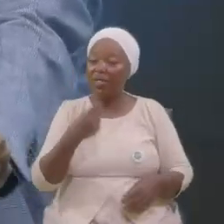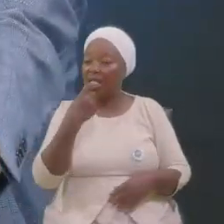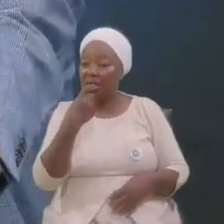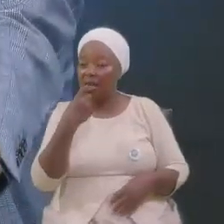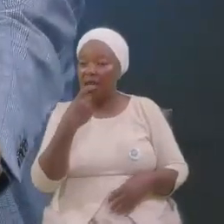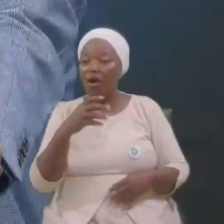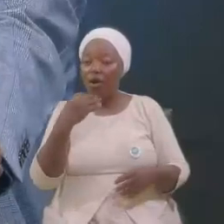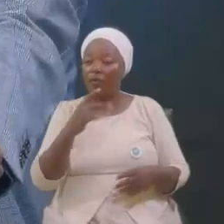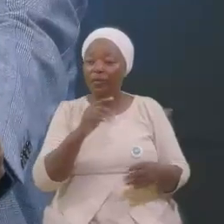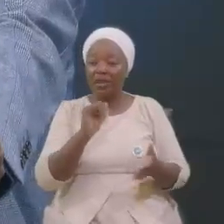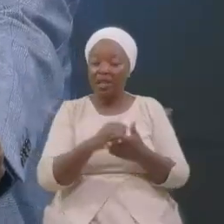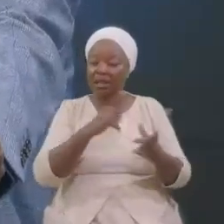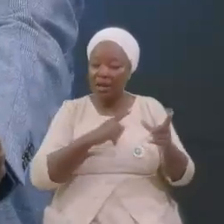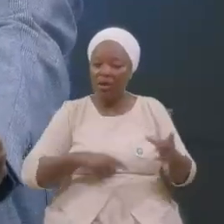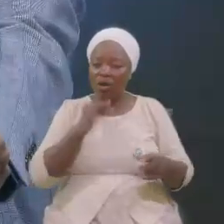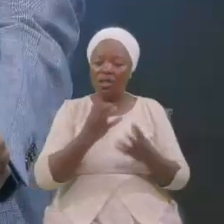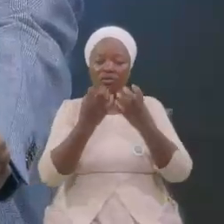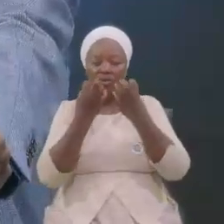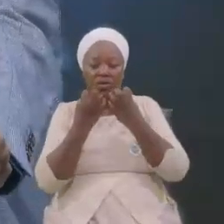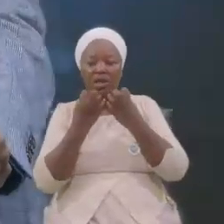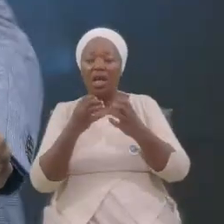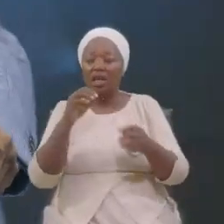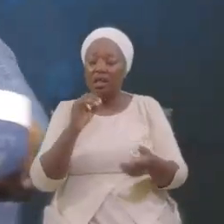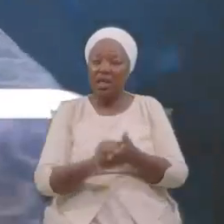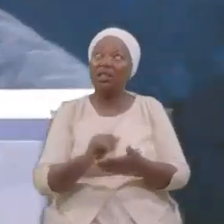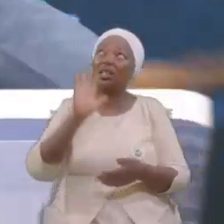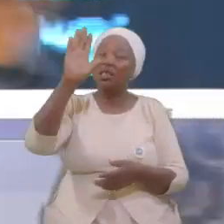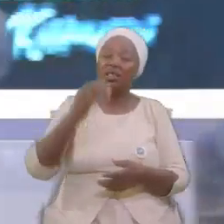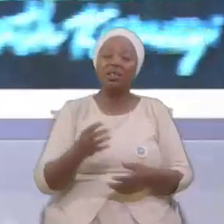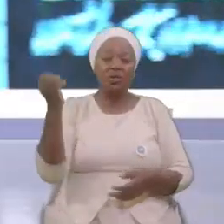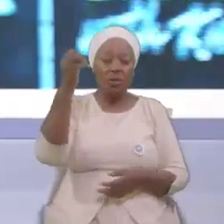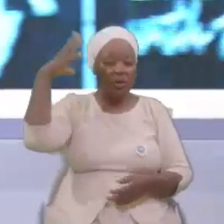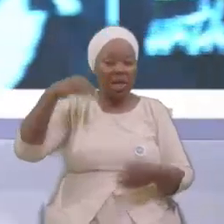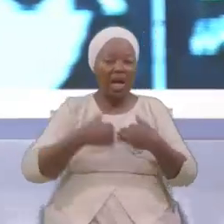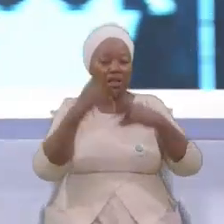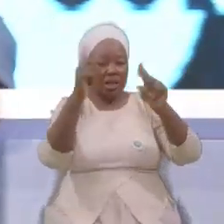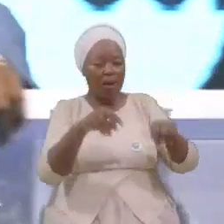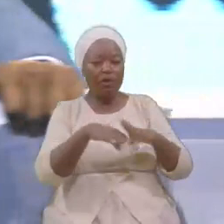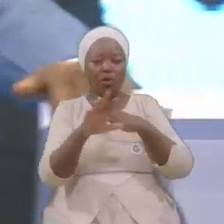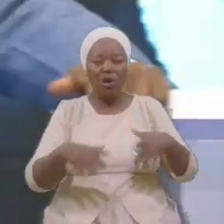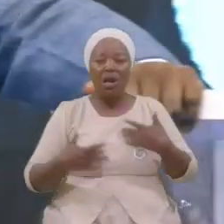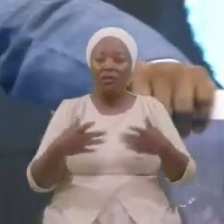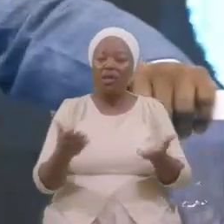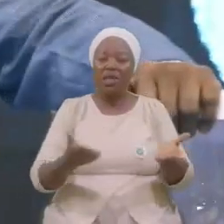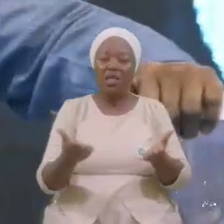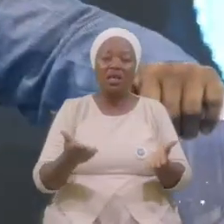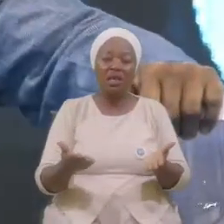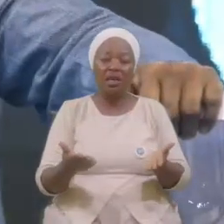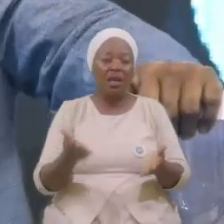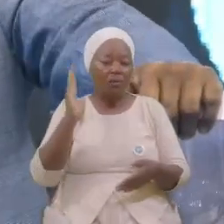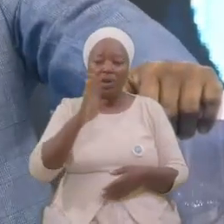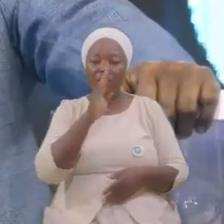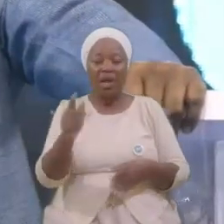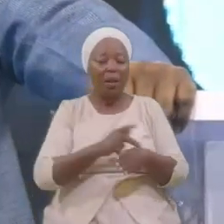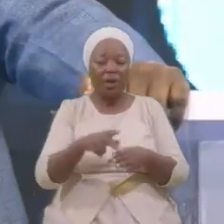the Lord is gracious, that his grace has come to your life, here will be the practice of